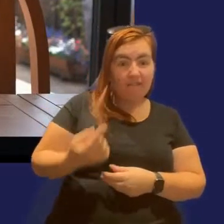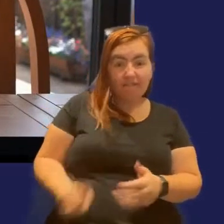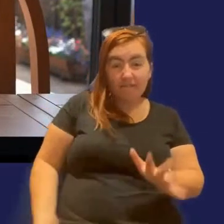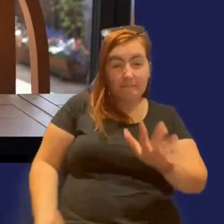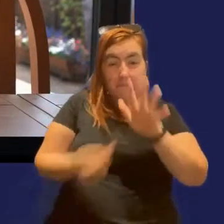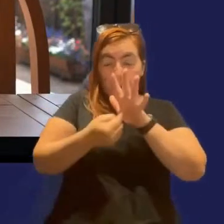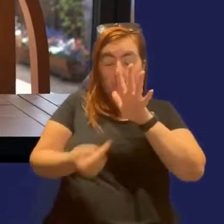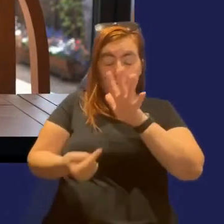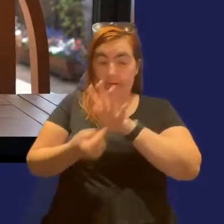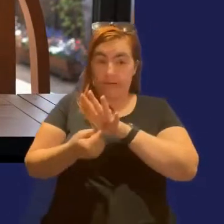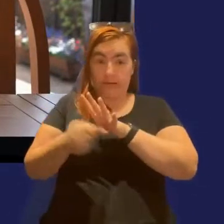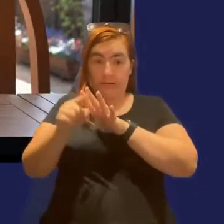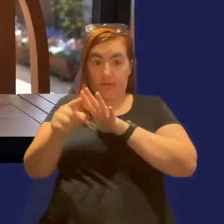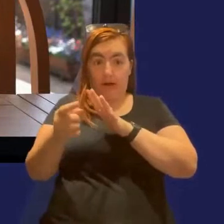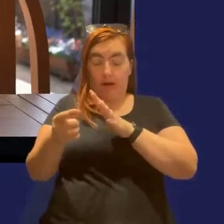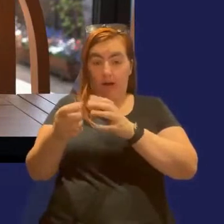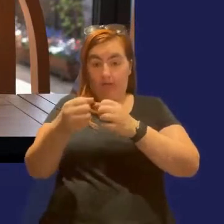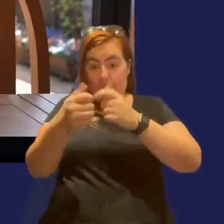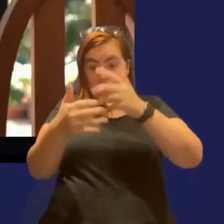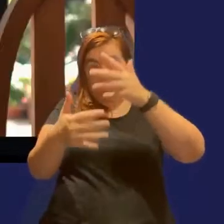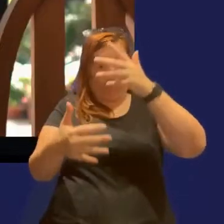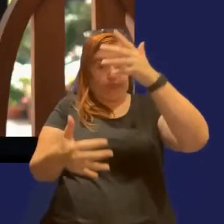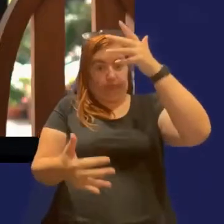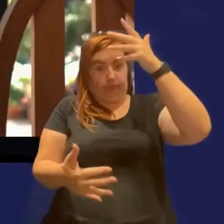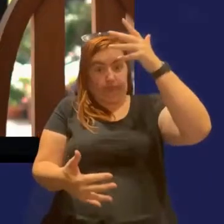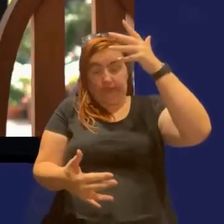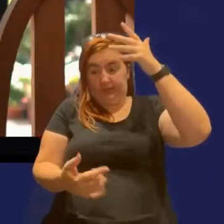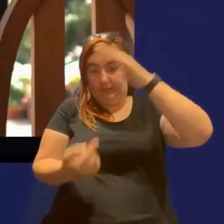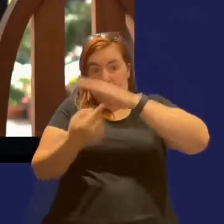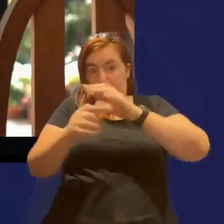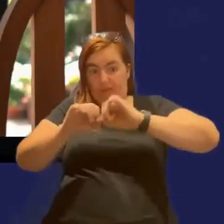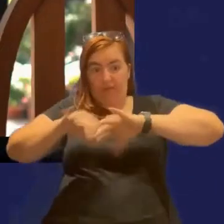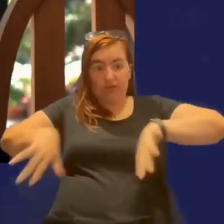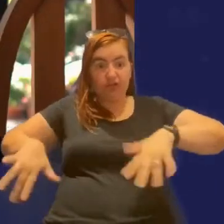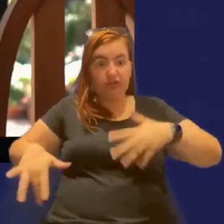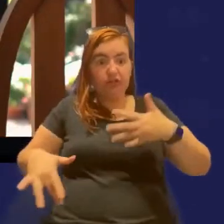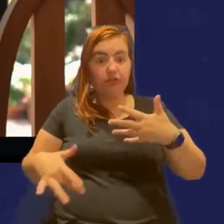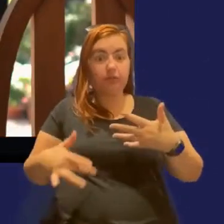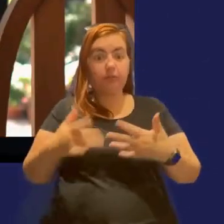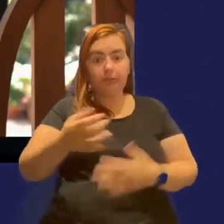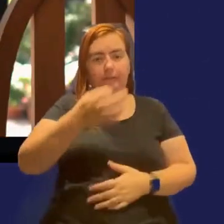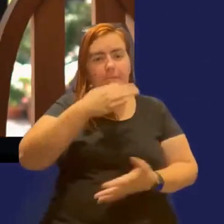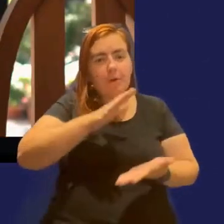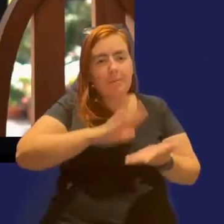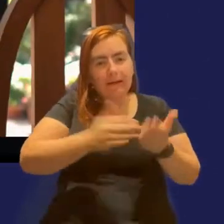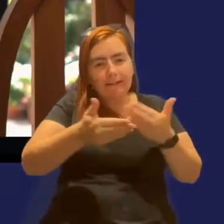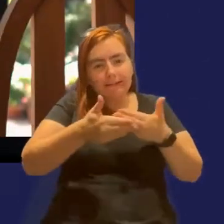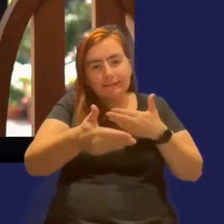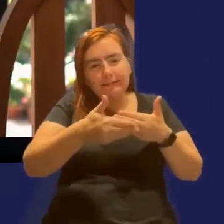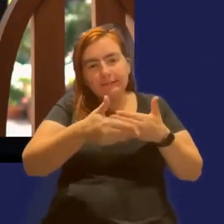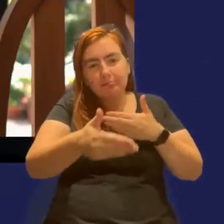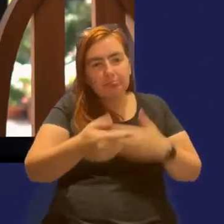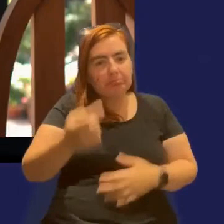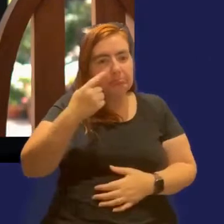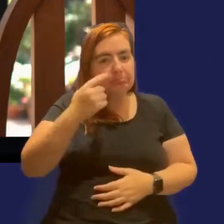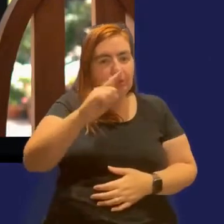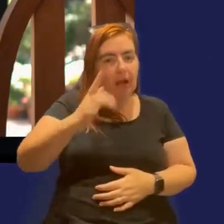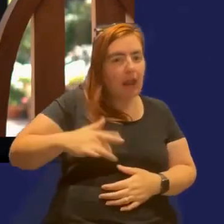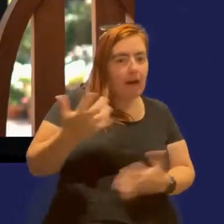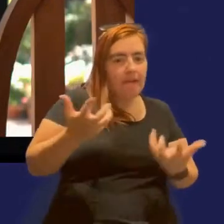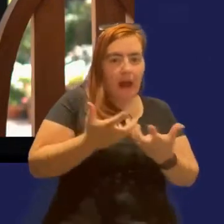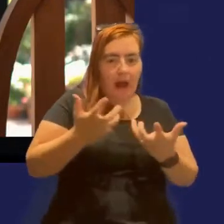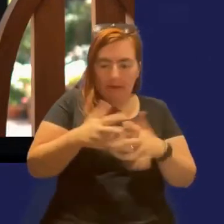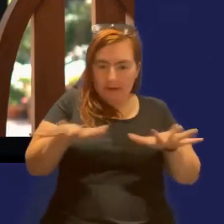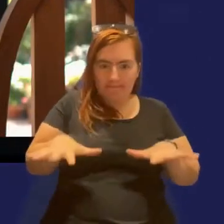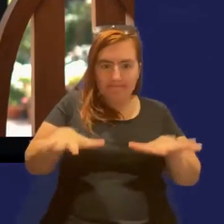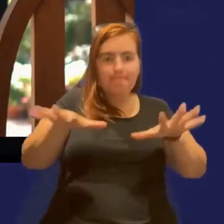life getting lost in your overflowing inbox? Well, we're going to spend just a few minutes looking at how you can get hold of your life, get it back on